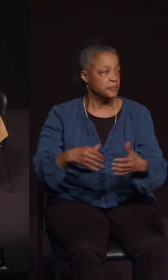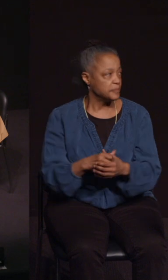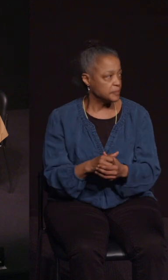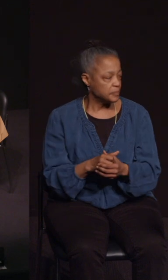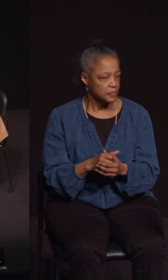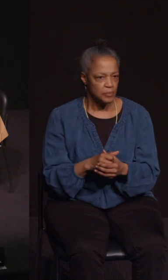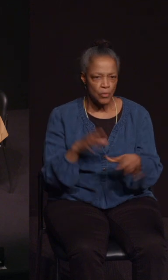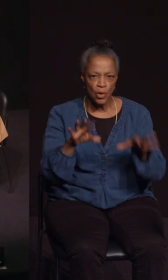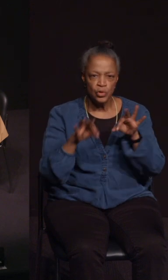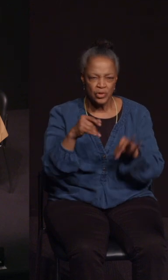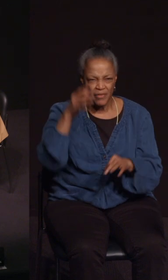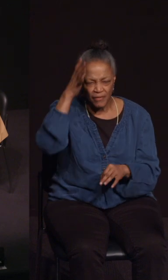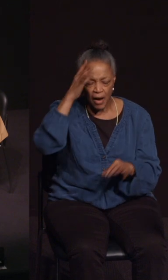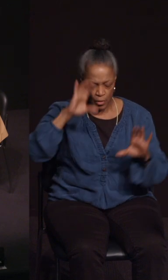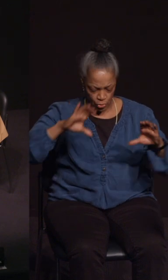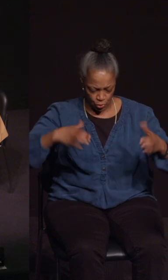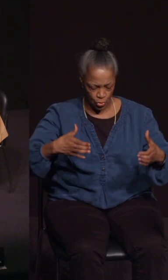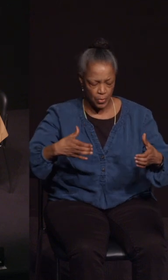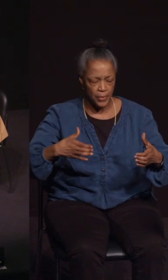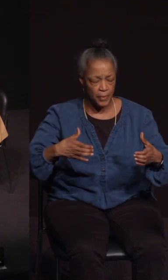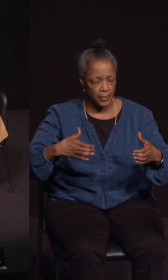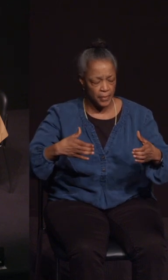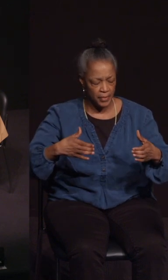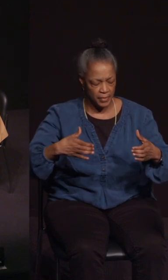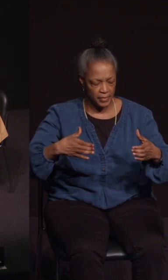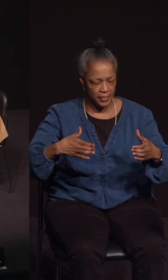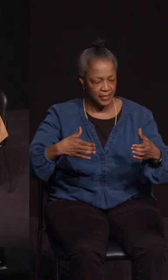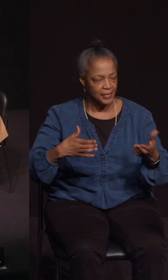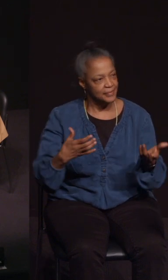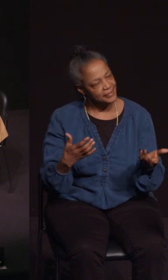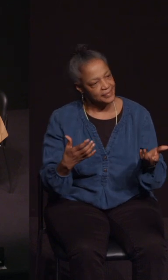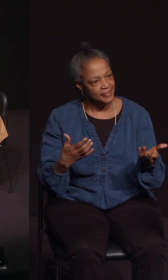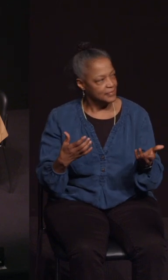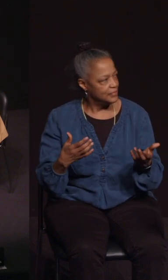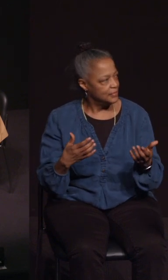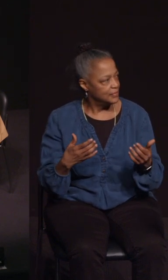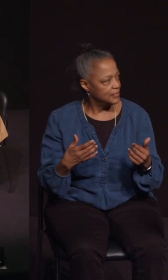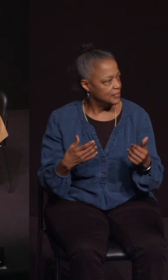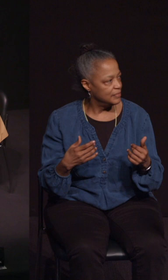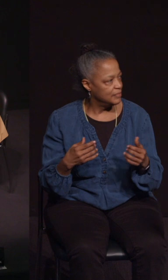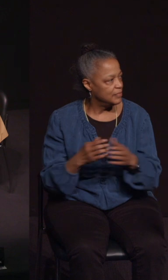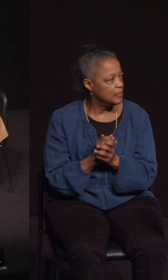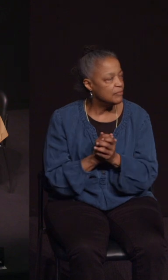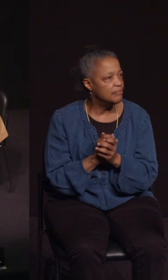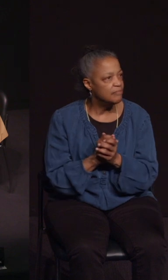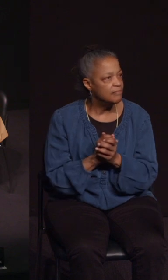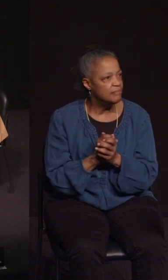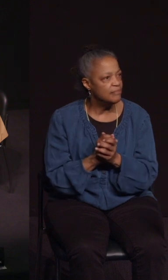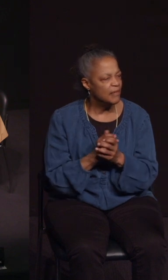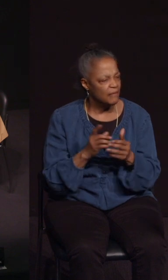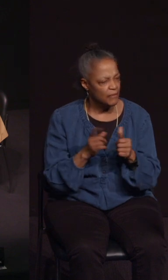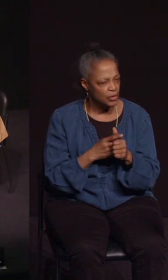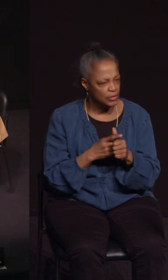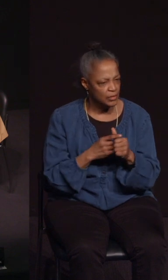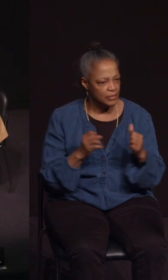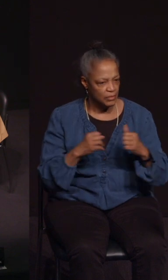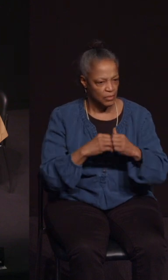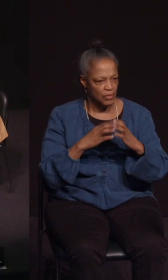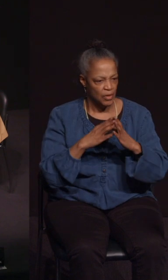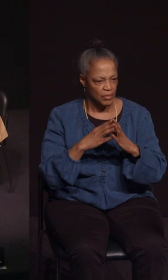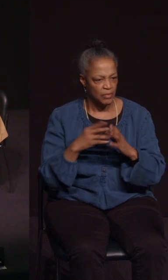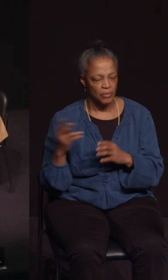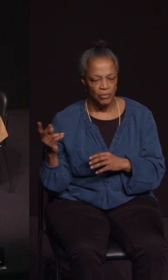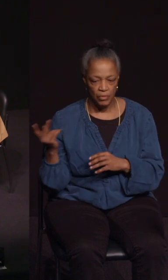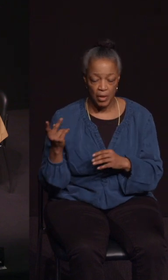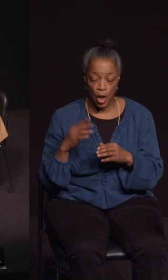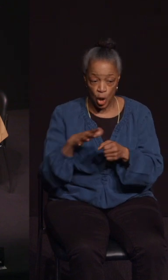Chosen Fathers group was put together by me and Cal, first off, we thought of it. But I have